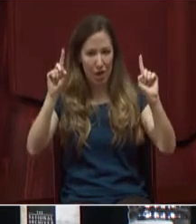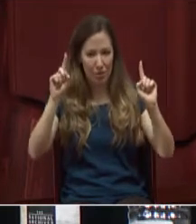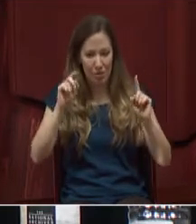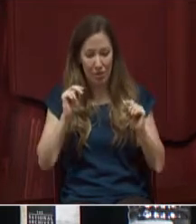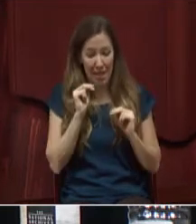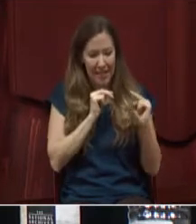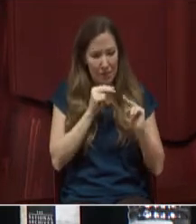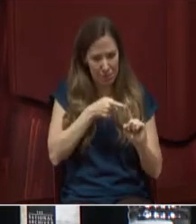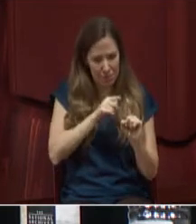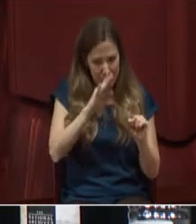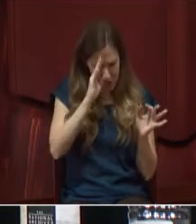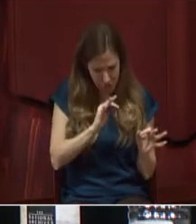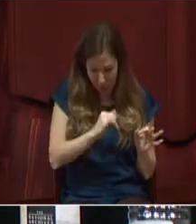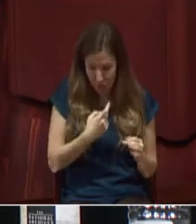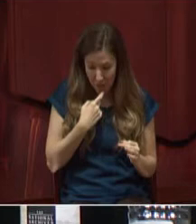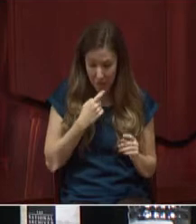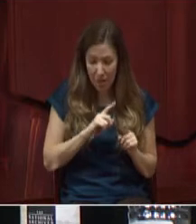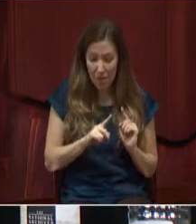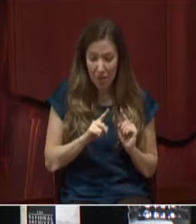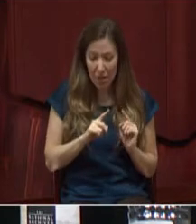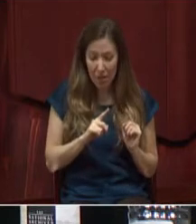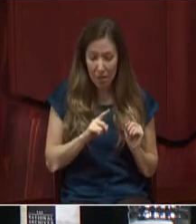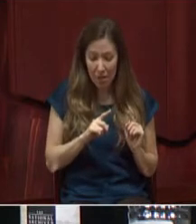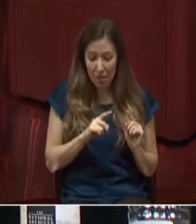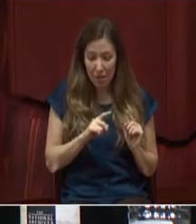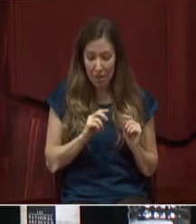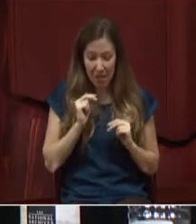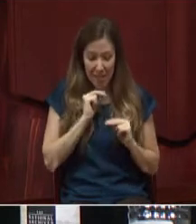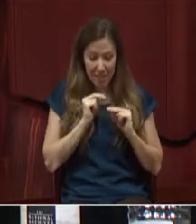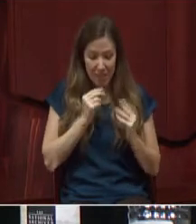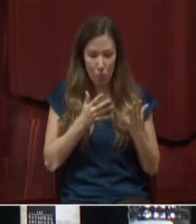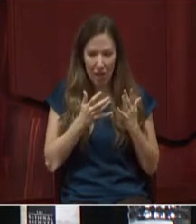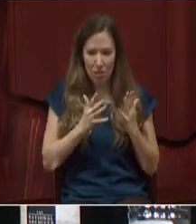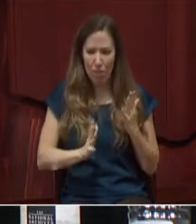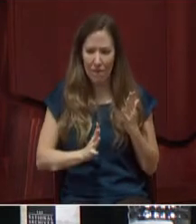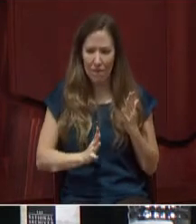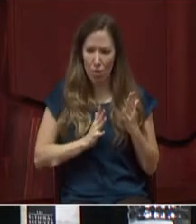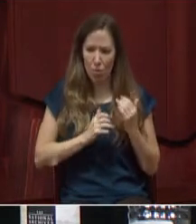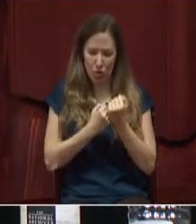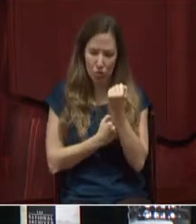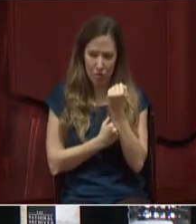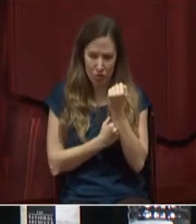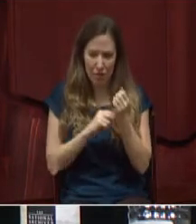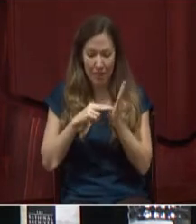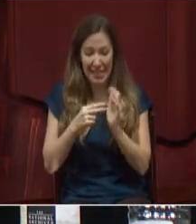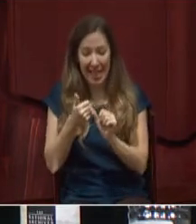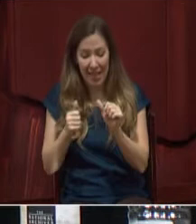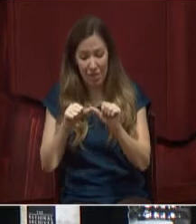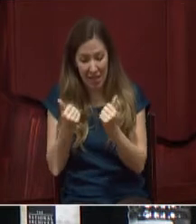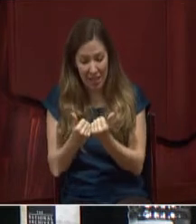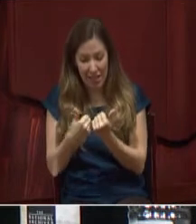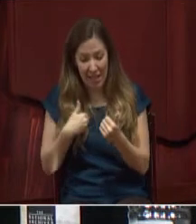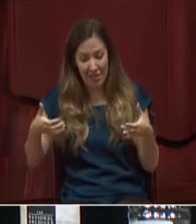Nixon driving this, as you said. One, you wanted some formal structure where every agency had a chance to get their views in, even though the